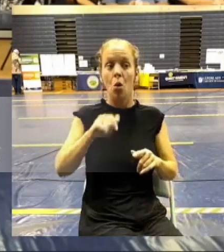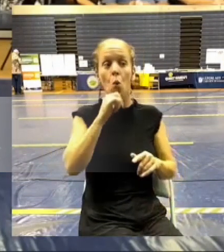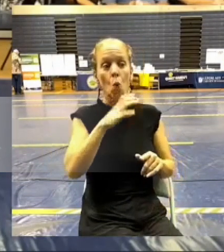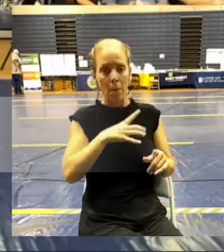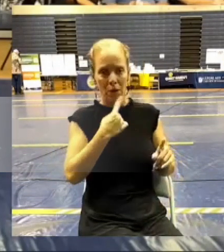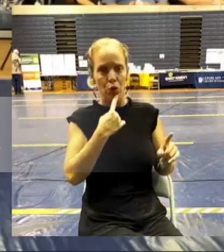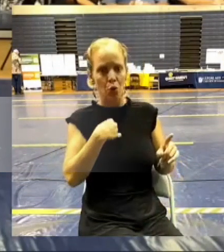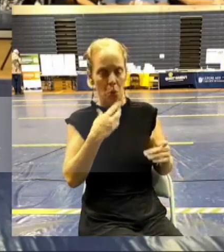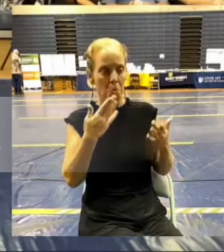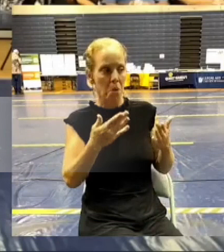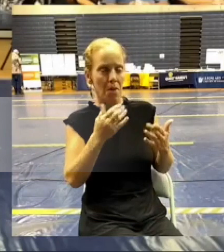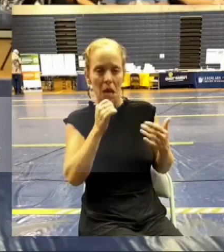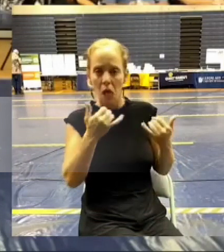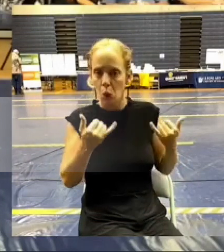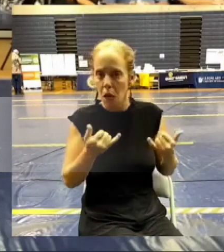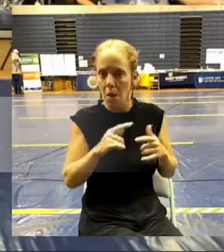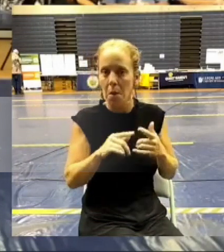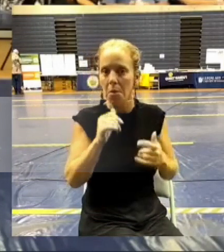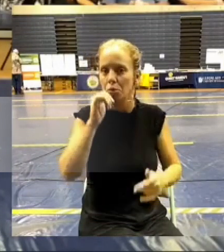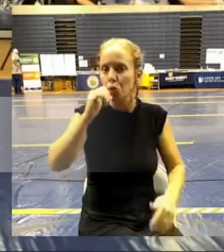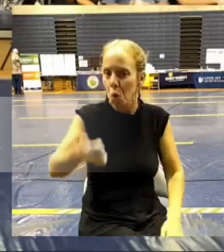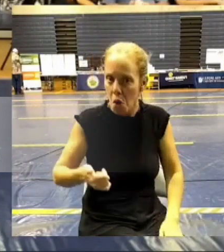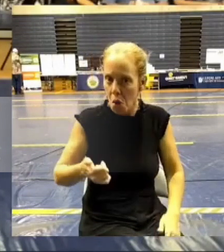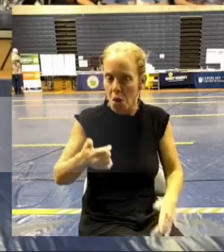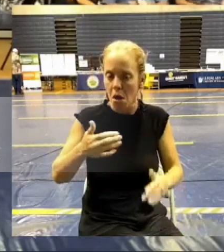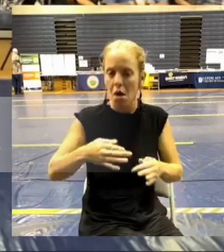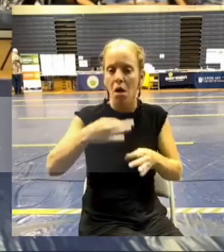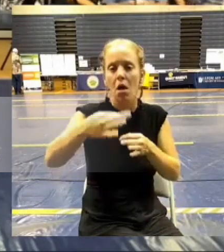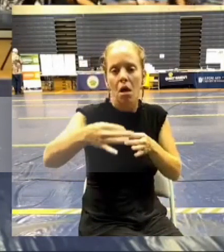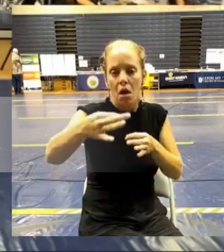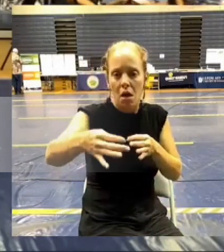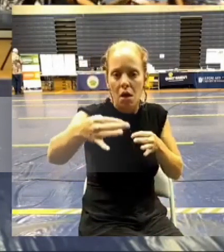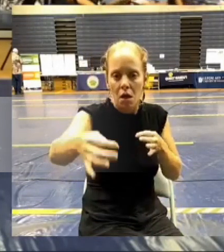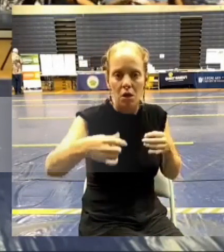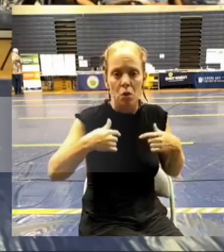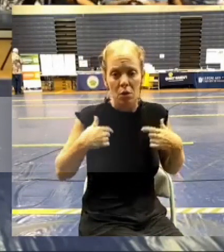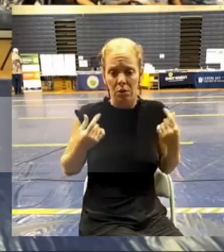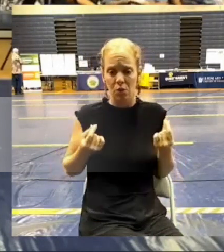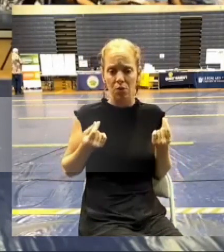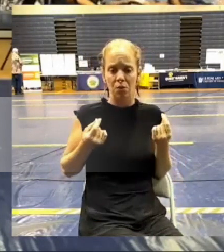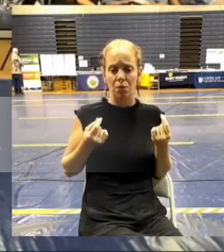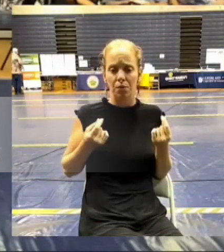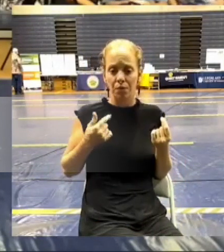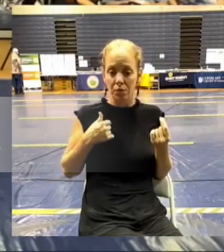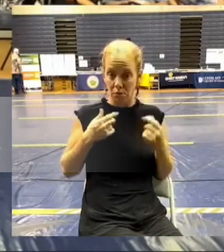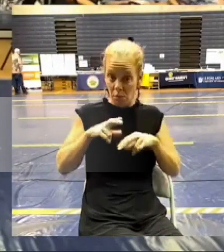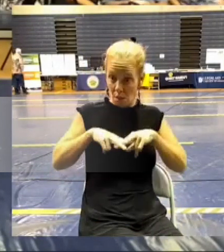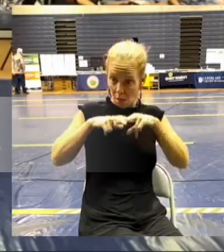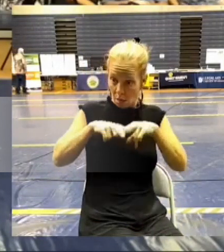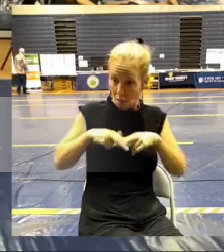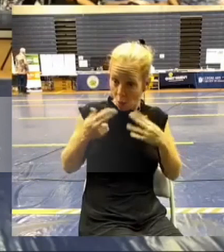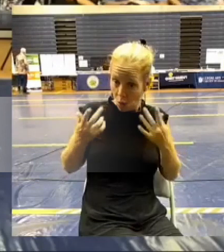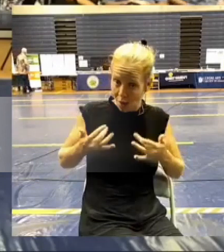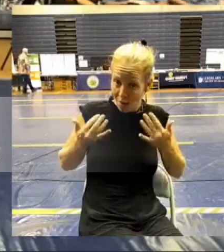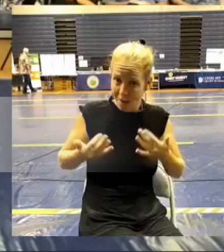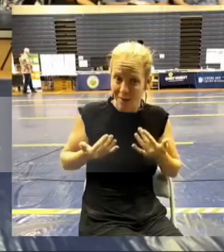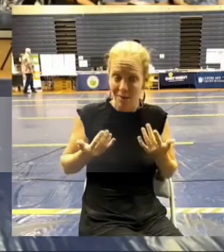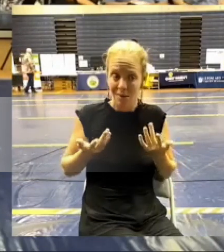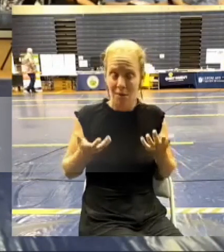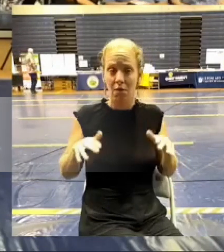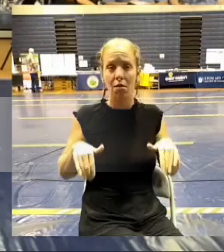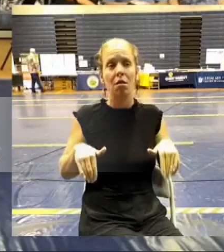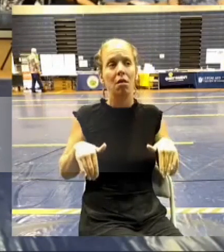don't get a call today, you'll probably get one tomorrow. So what do I do? Well, do I just sit here and wait? I